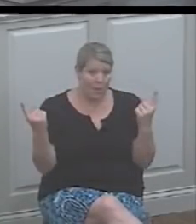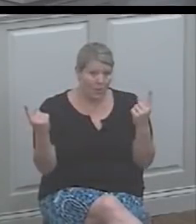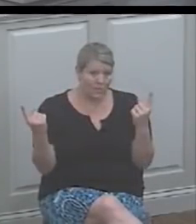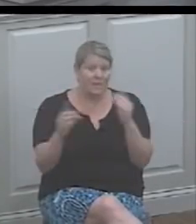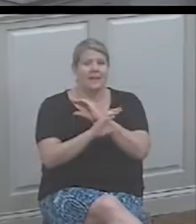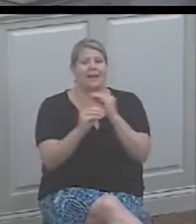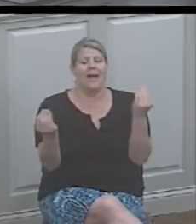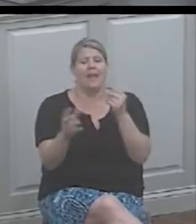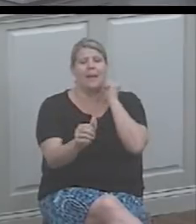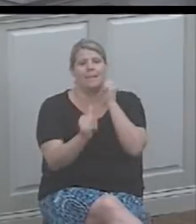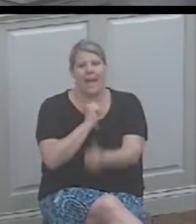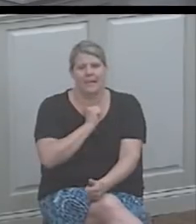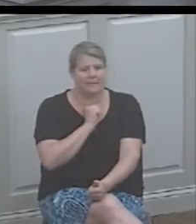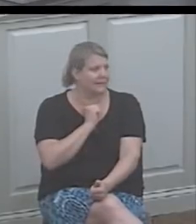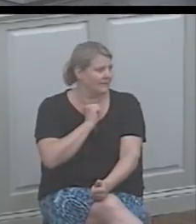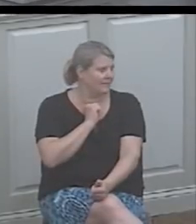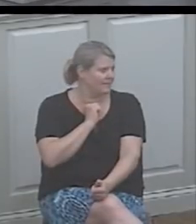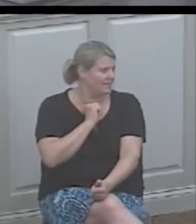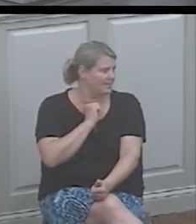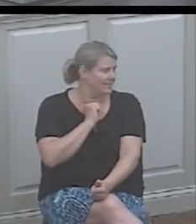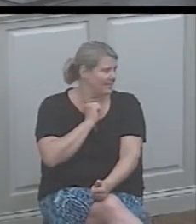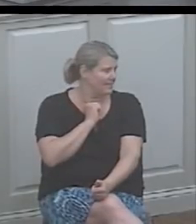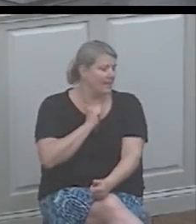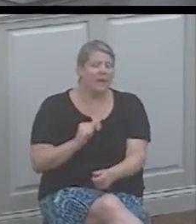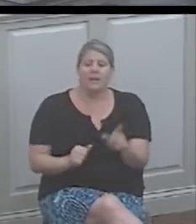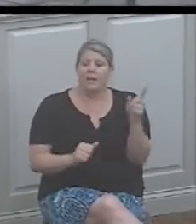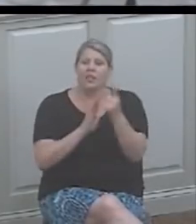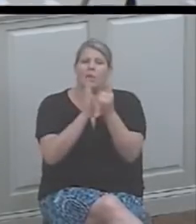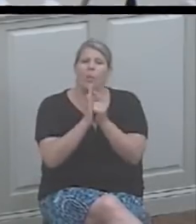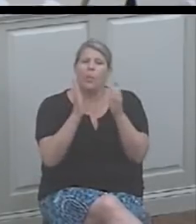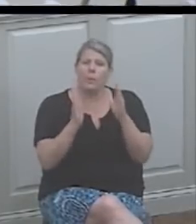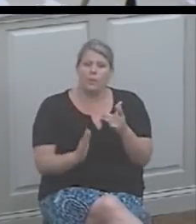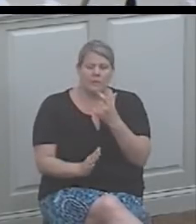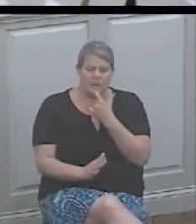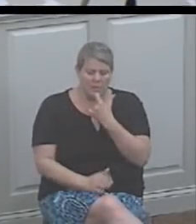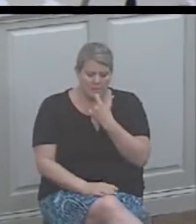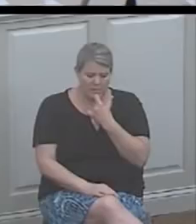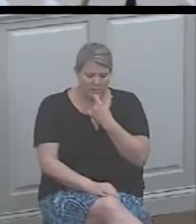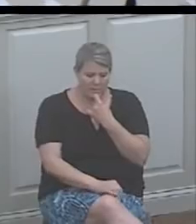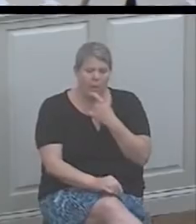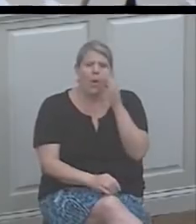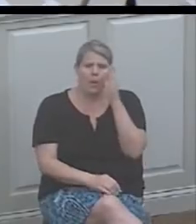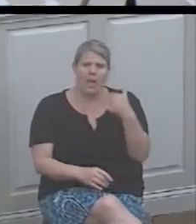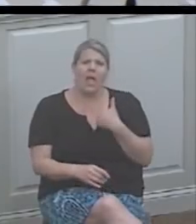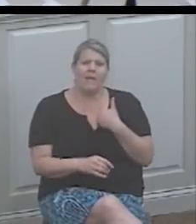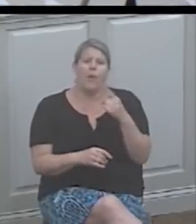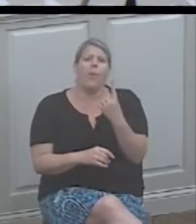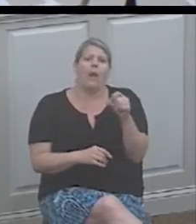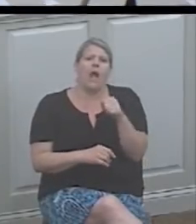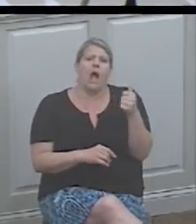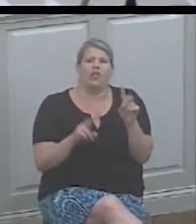sign. Motion carries. And just for the notation of the commission, there will be one other issue, part